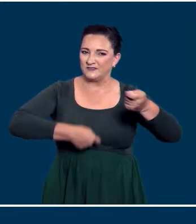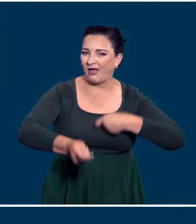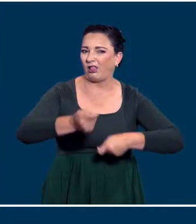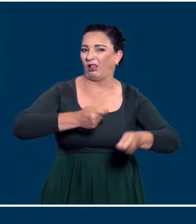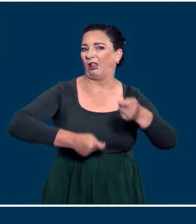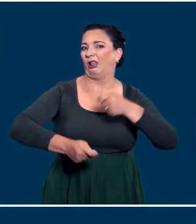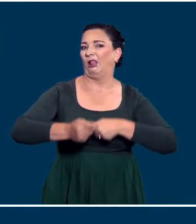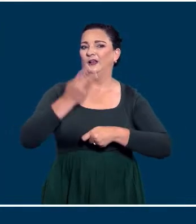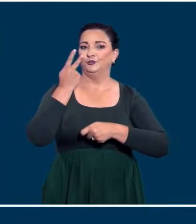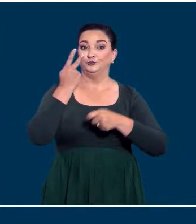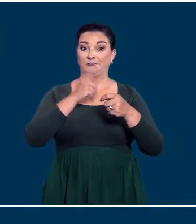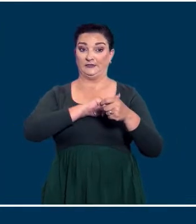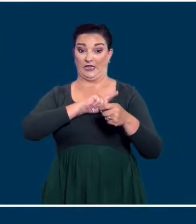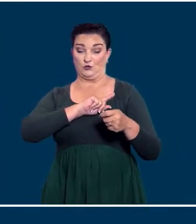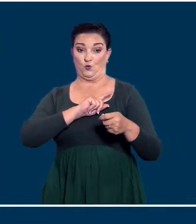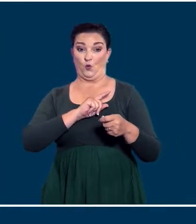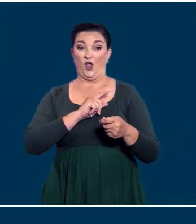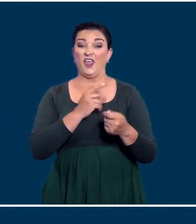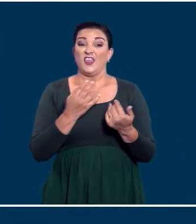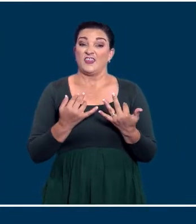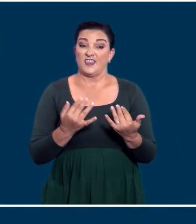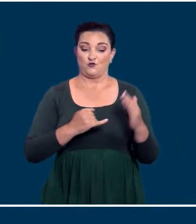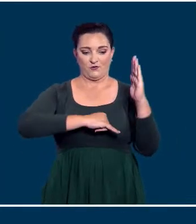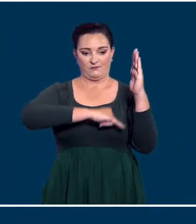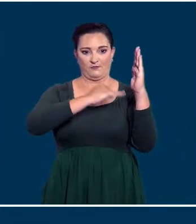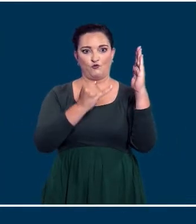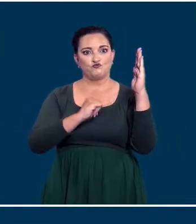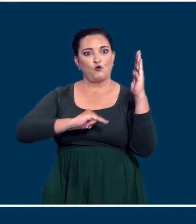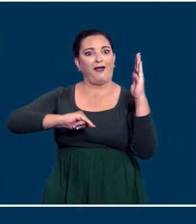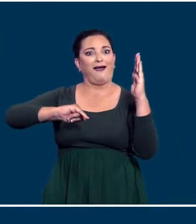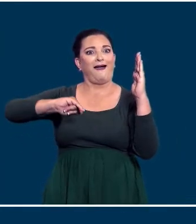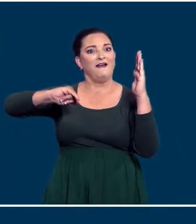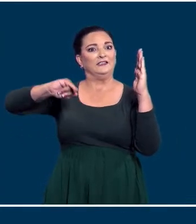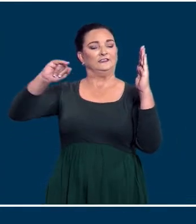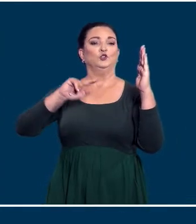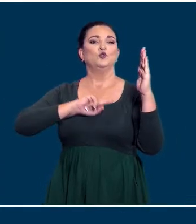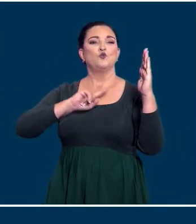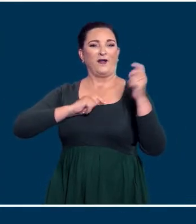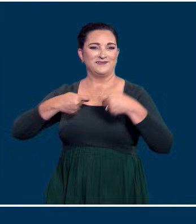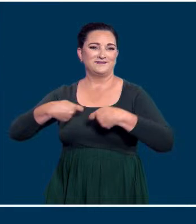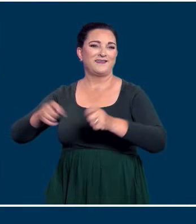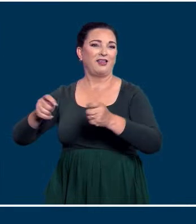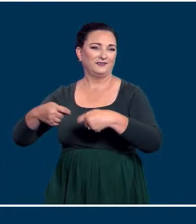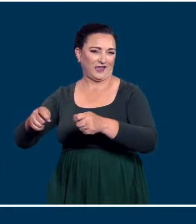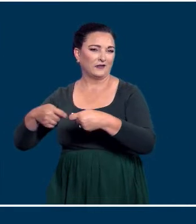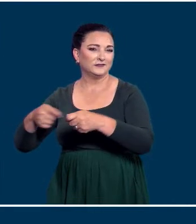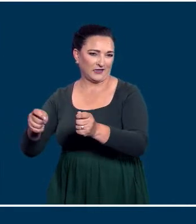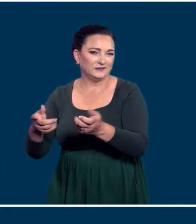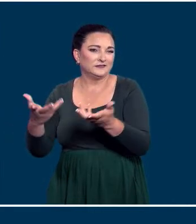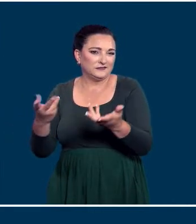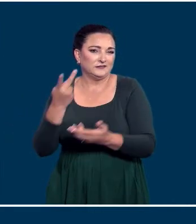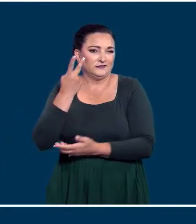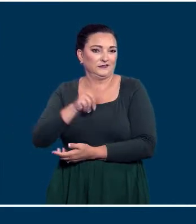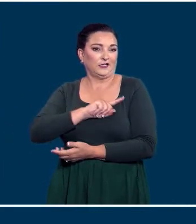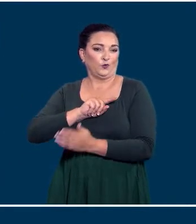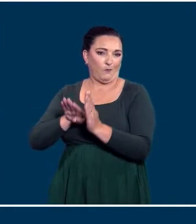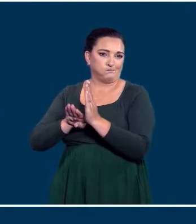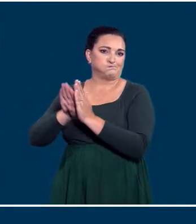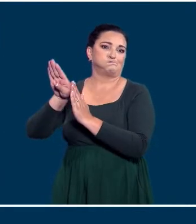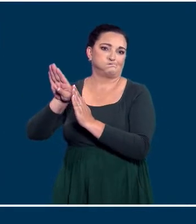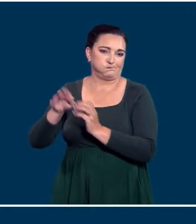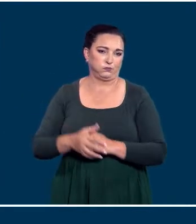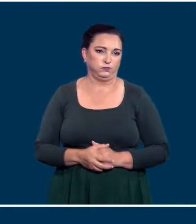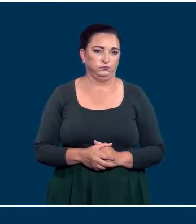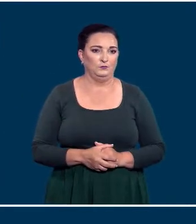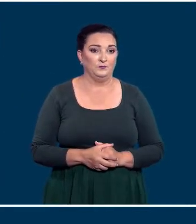green rise in retail sales in index terms right in the middle of the chart. So